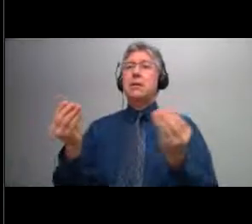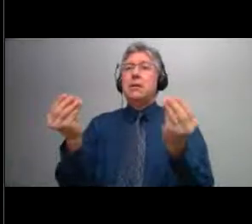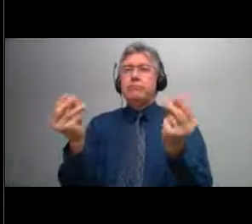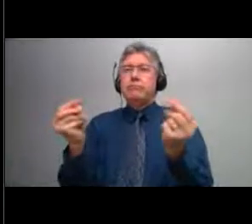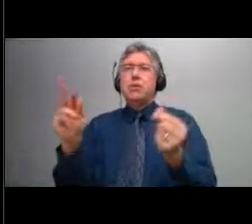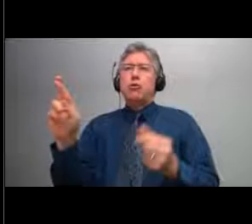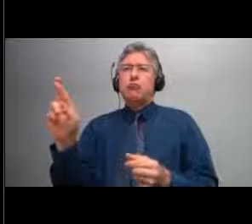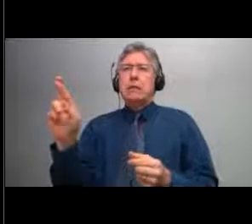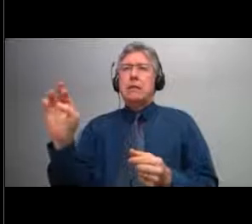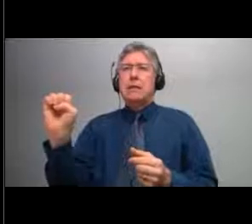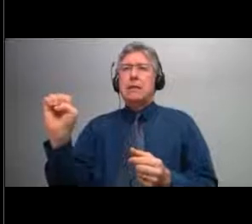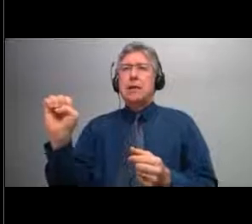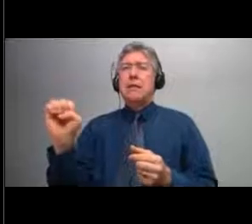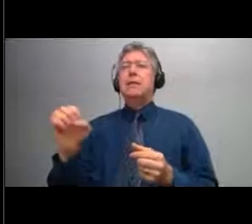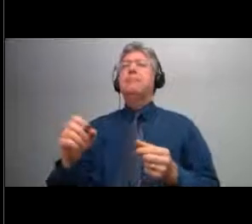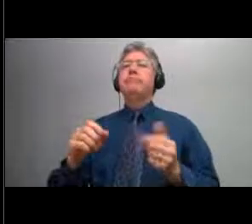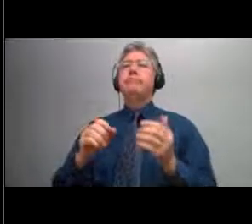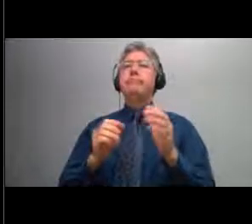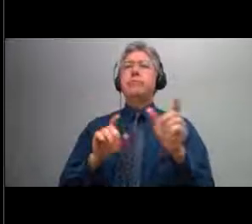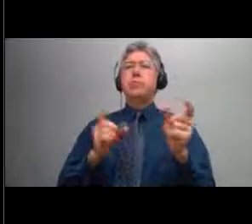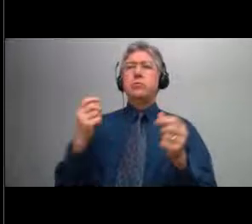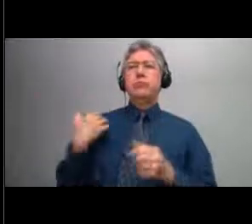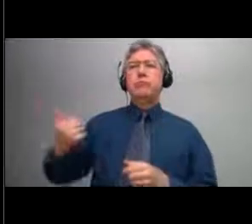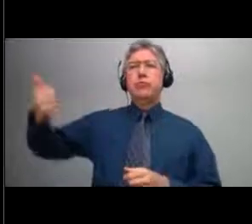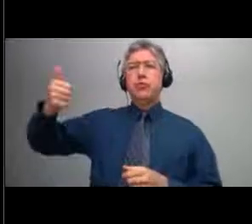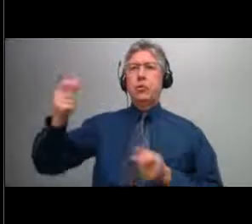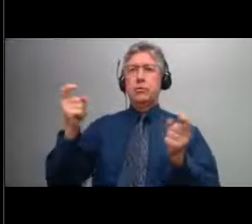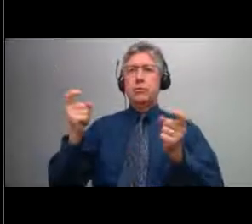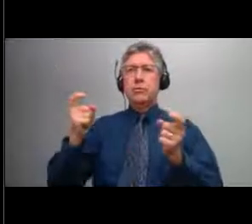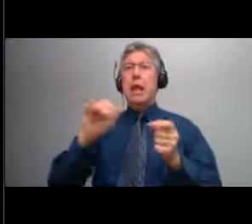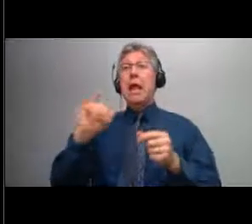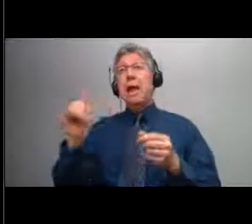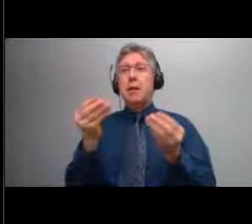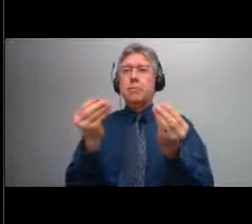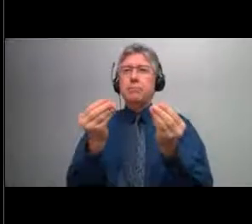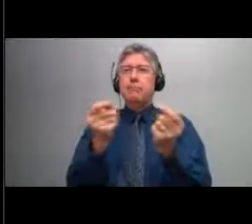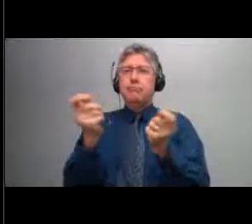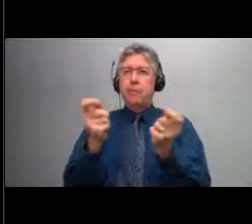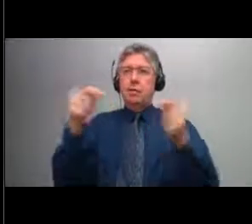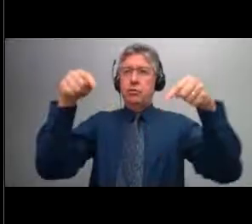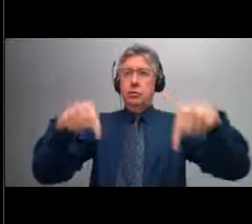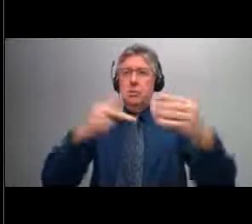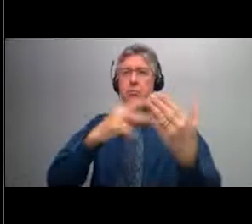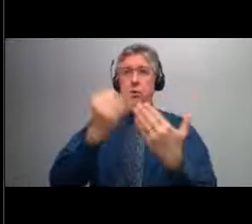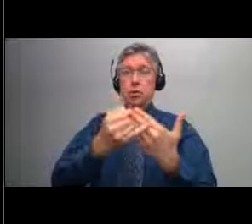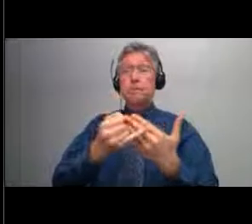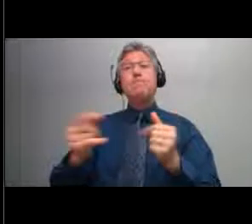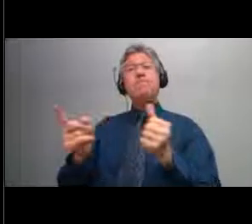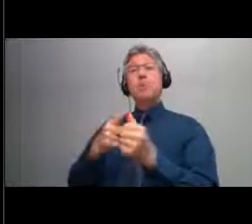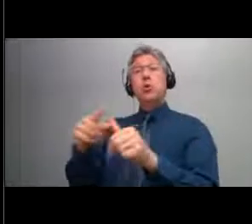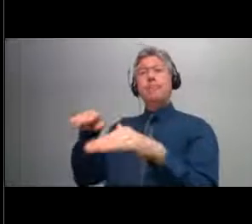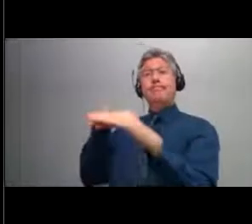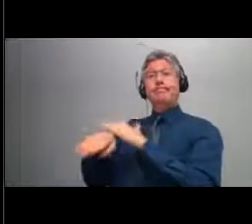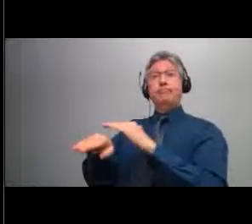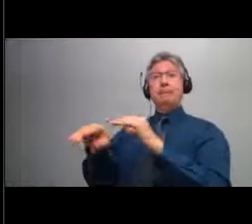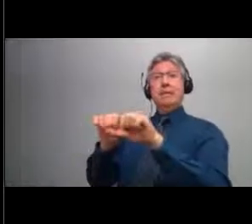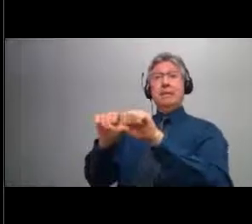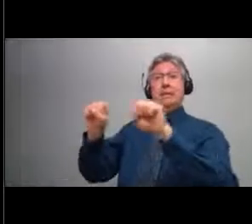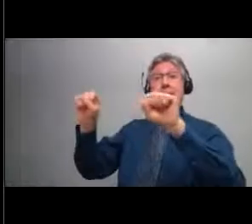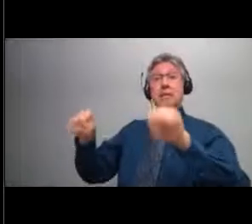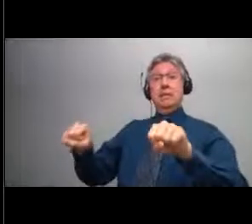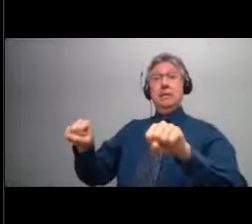Manager of this project for Metro. First, I'll discuss changes to the station's access. The